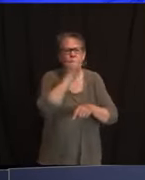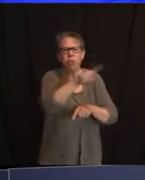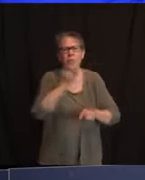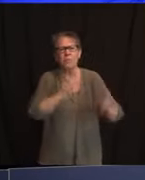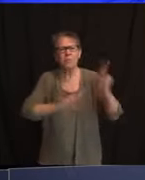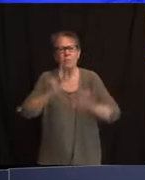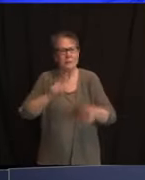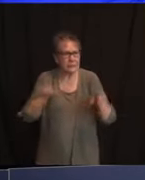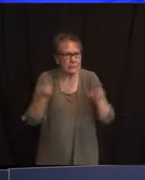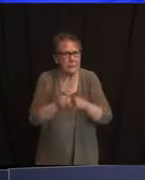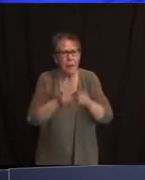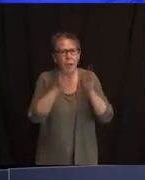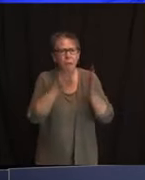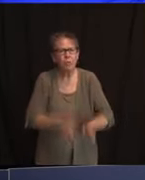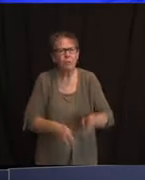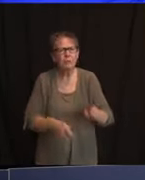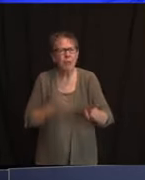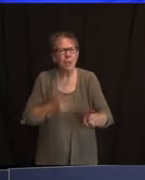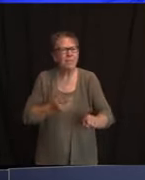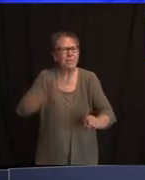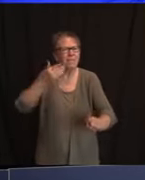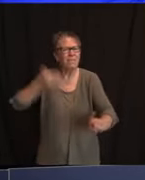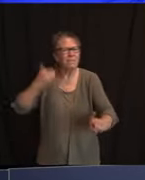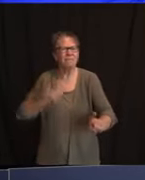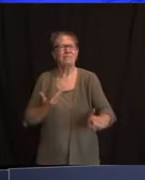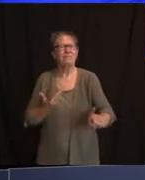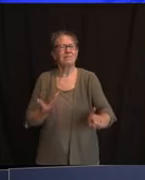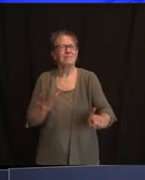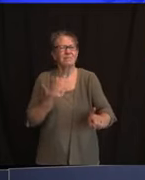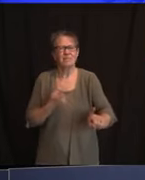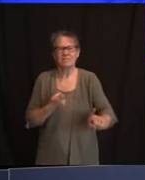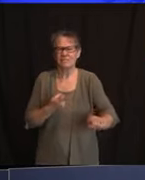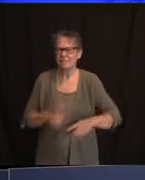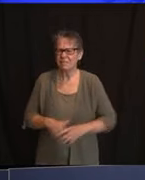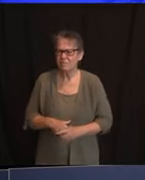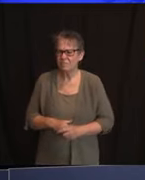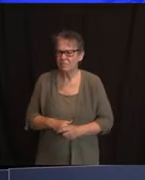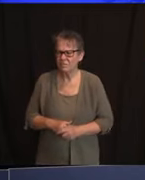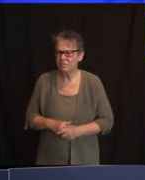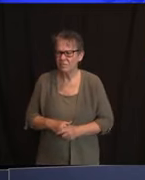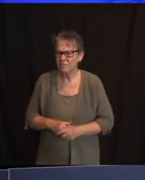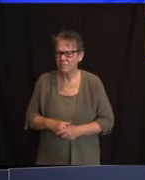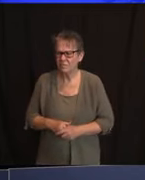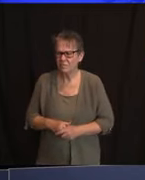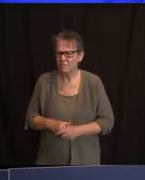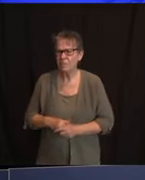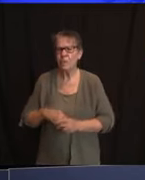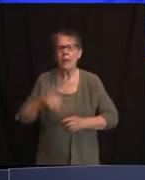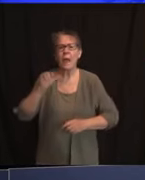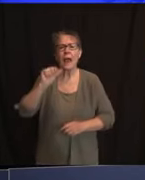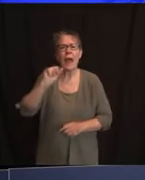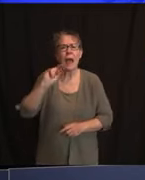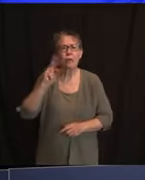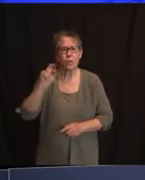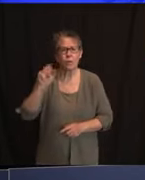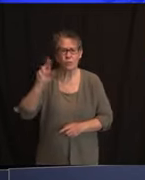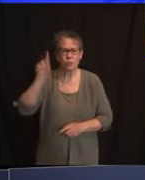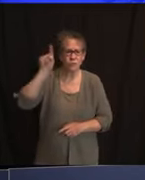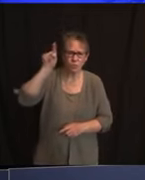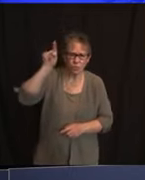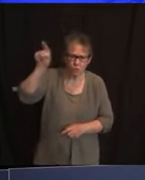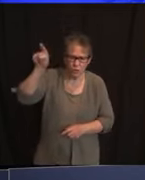non-essential. Andover Borough arrested an intoxicated driver for DWI, and that subject resisted arrest